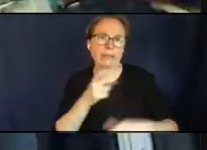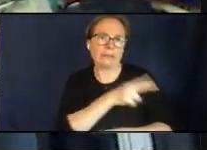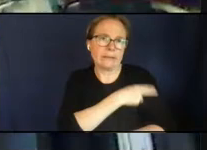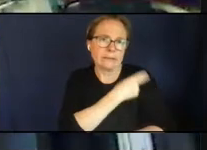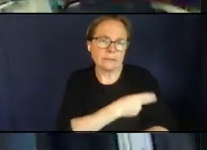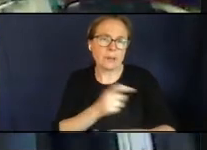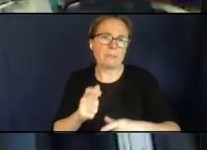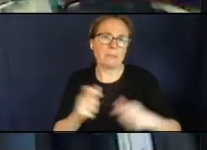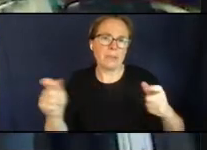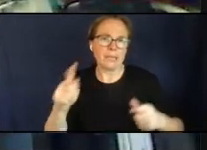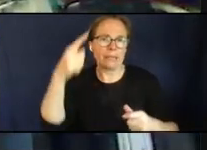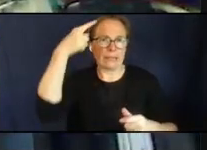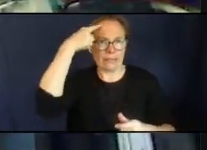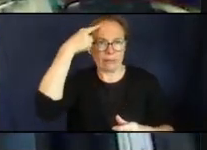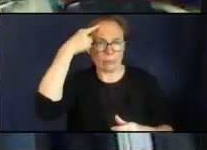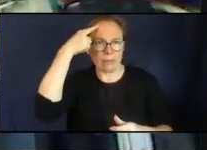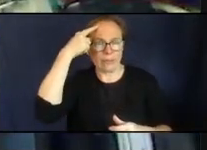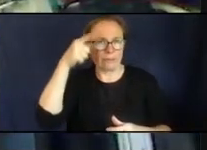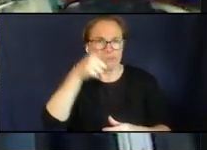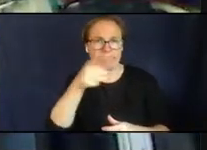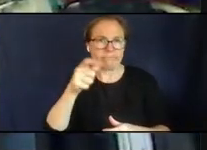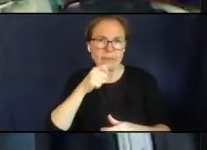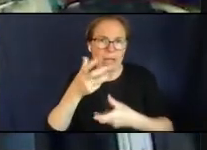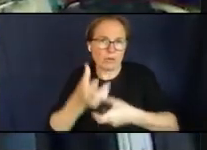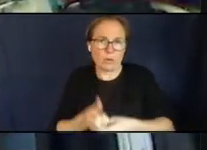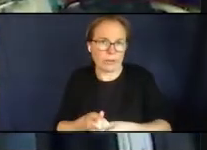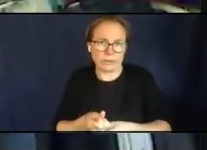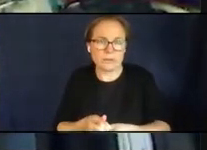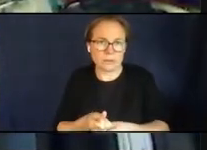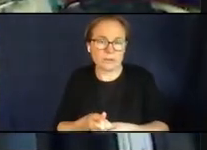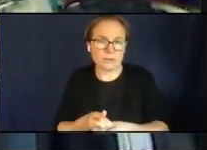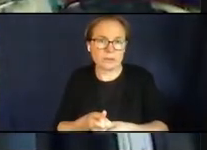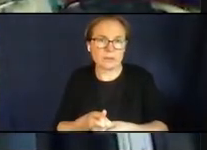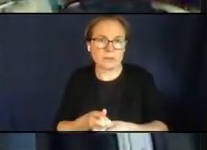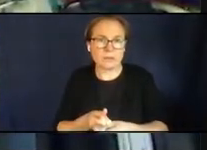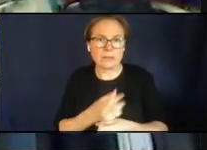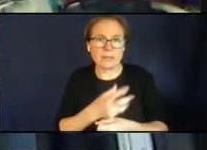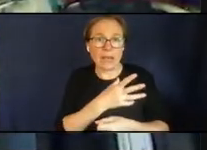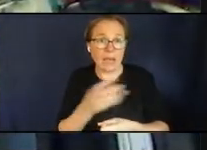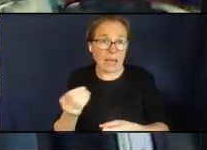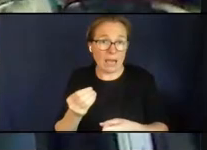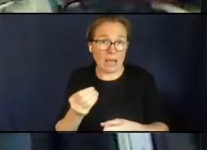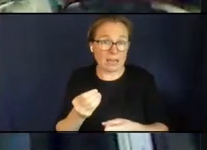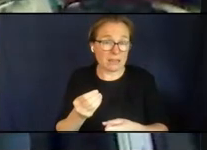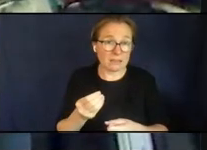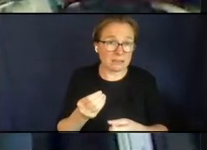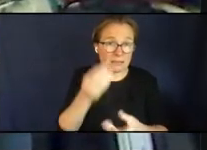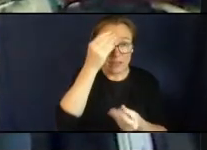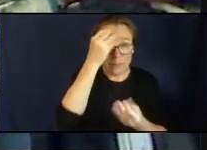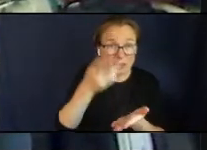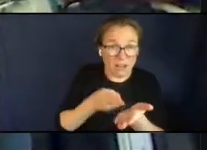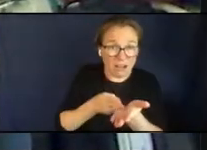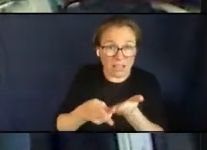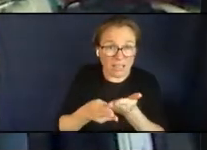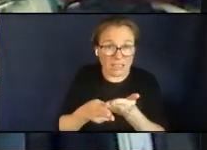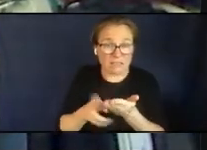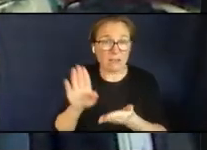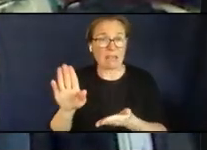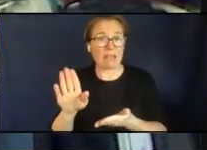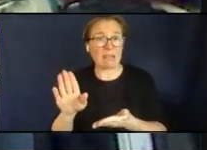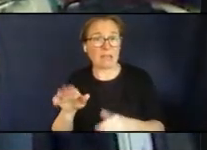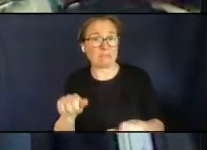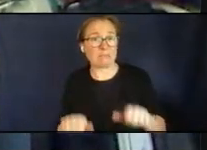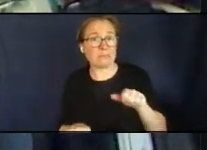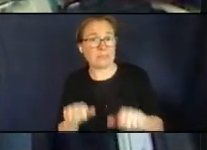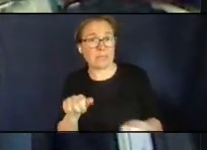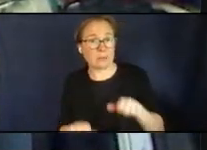of vaccination development and the efficacy of the data and the truthfulness of the data. And the largest reason for people